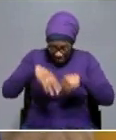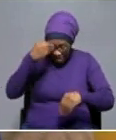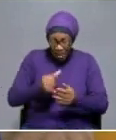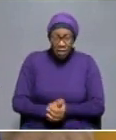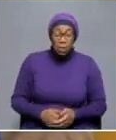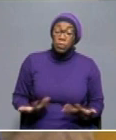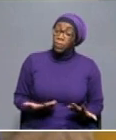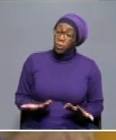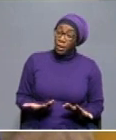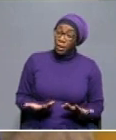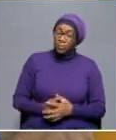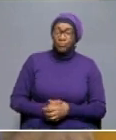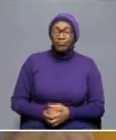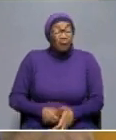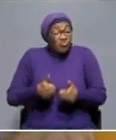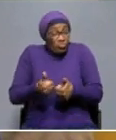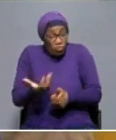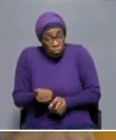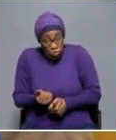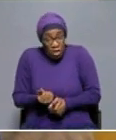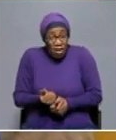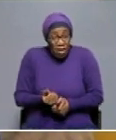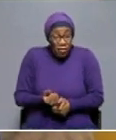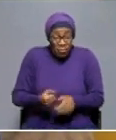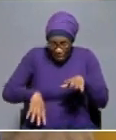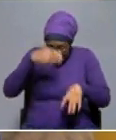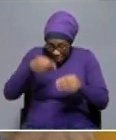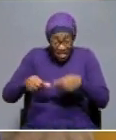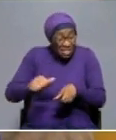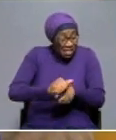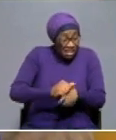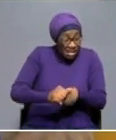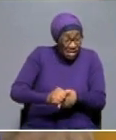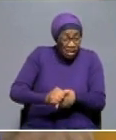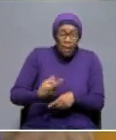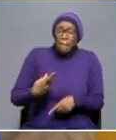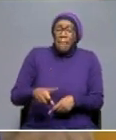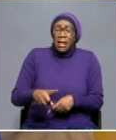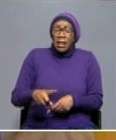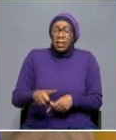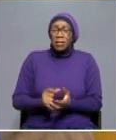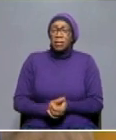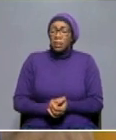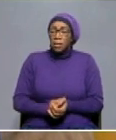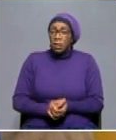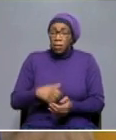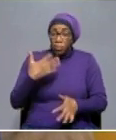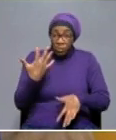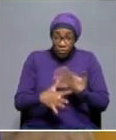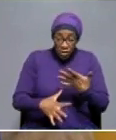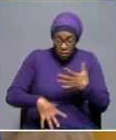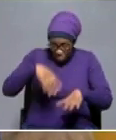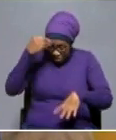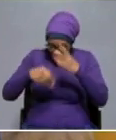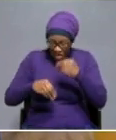focus on reducing the size of the civil service, maybe not immediately due to the state of the economy, but over time. So it might